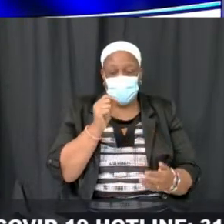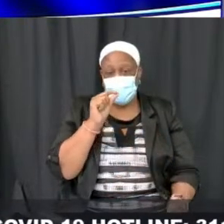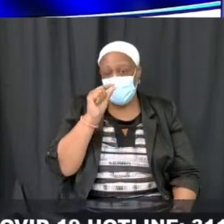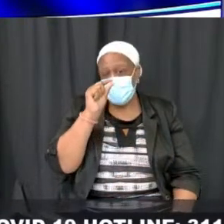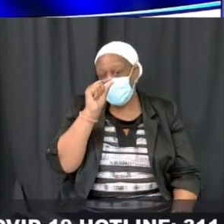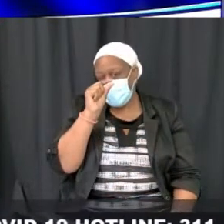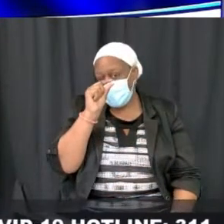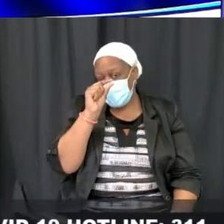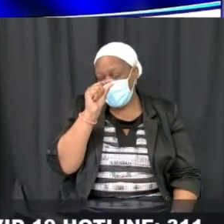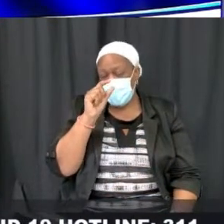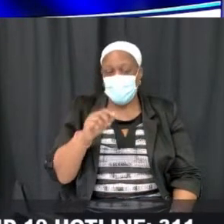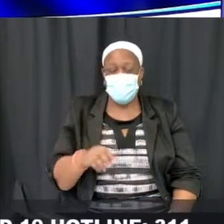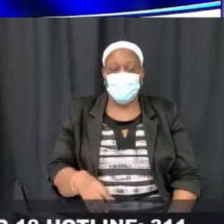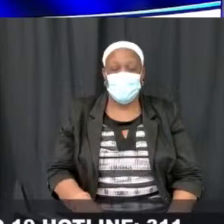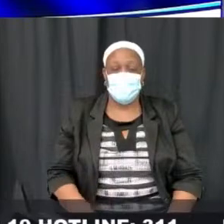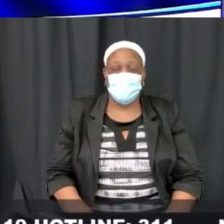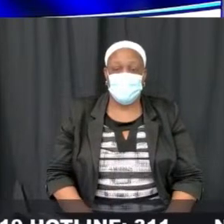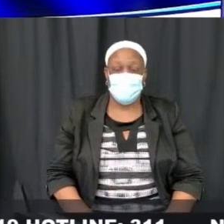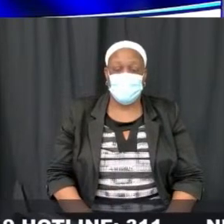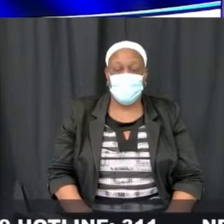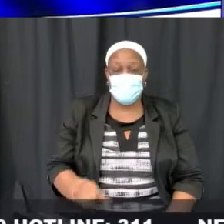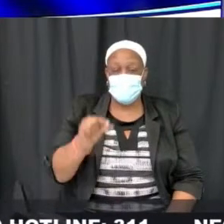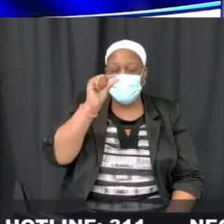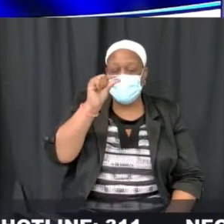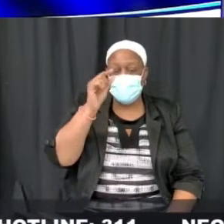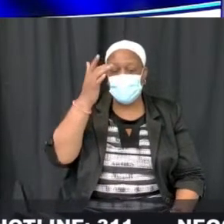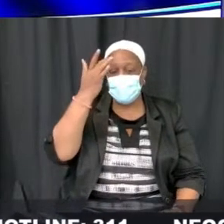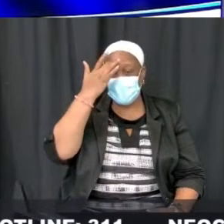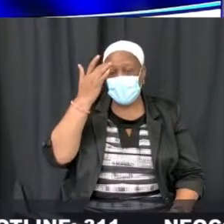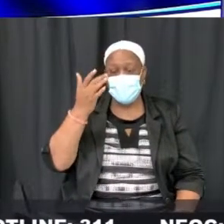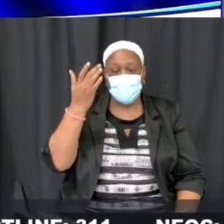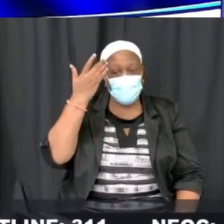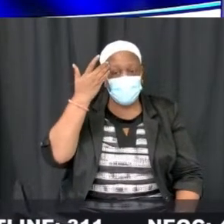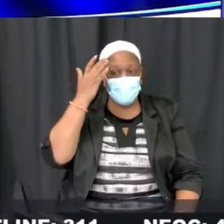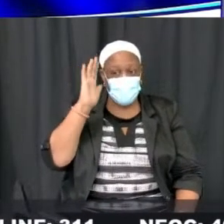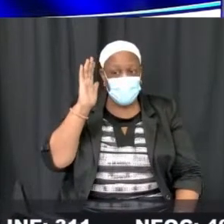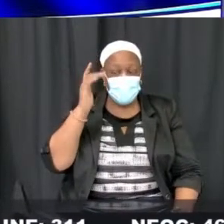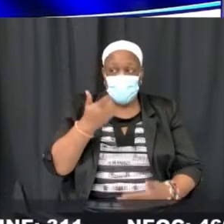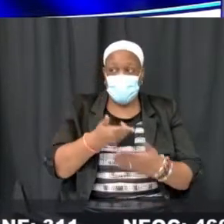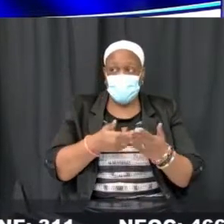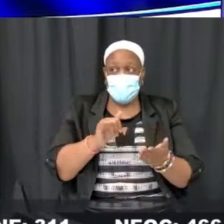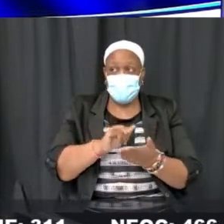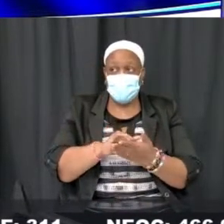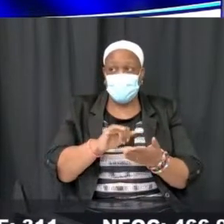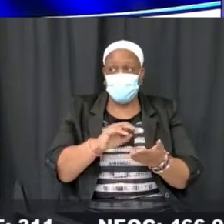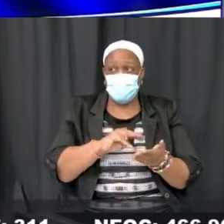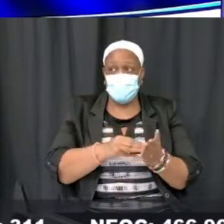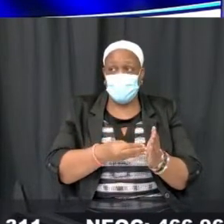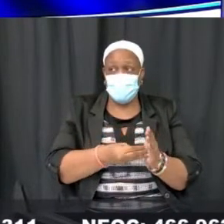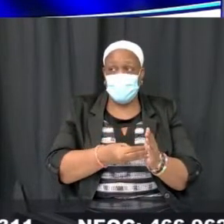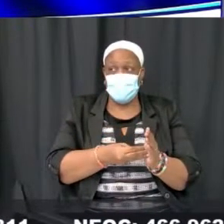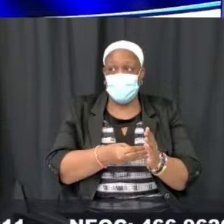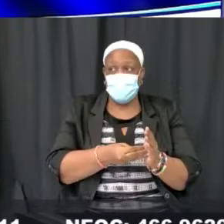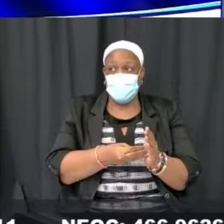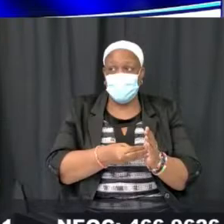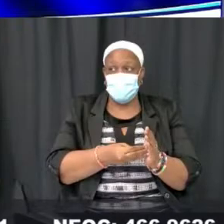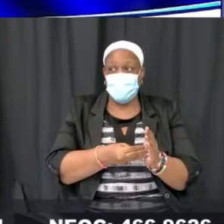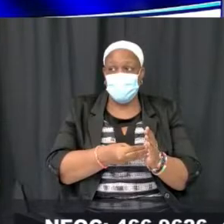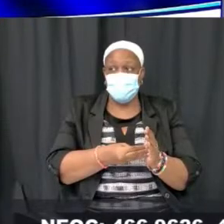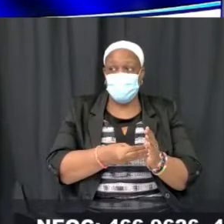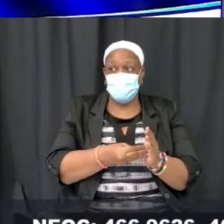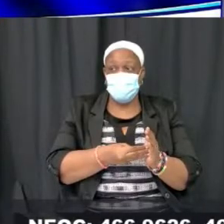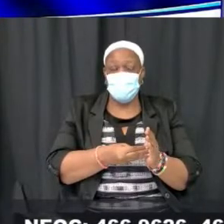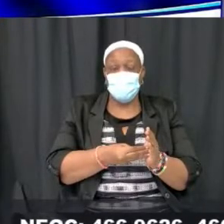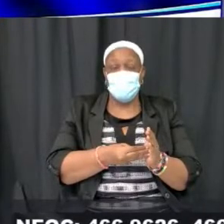out as it relates to the other vaccines. And so for now, the vaccine that we have is safe and